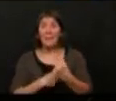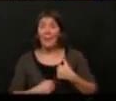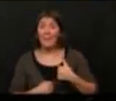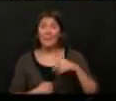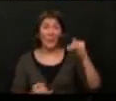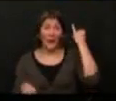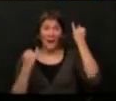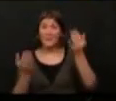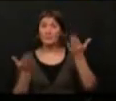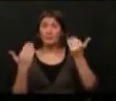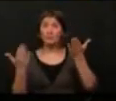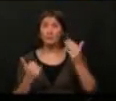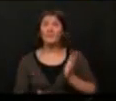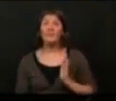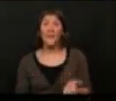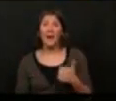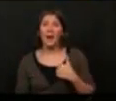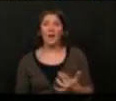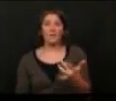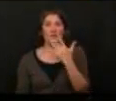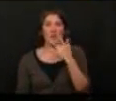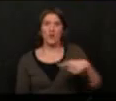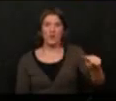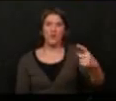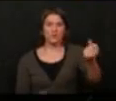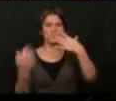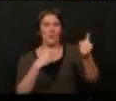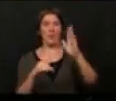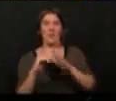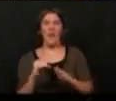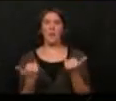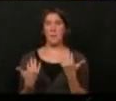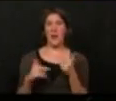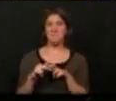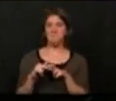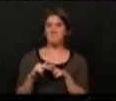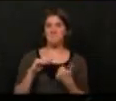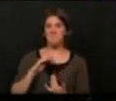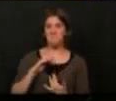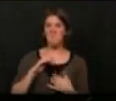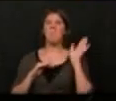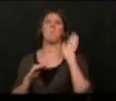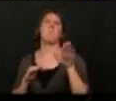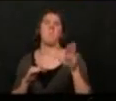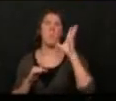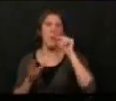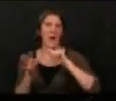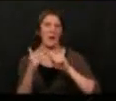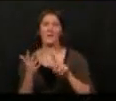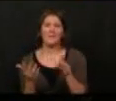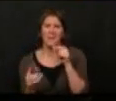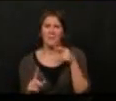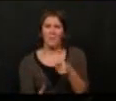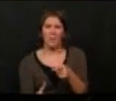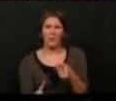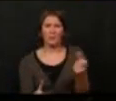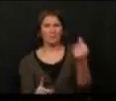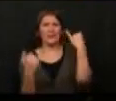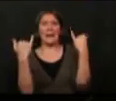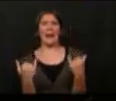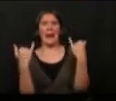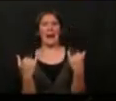that it's better to be proactive rather than reactive, especially around this. We each have the task